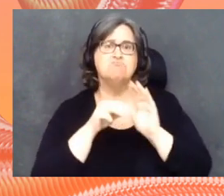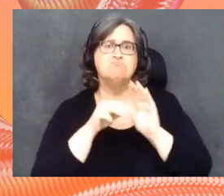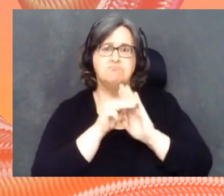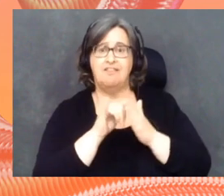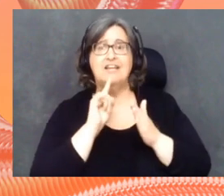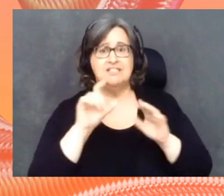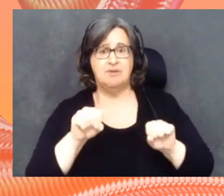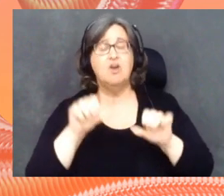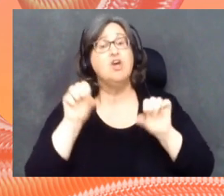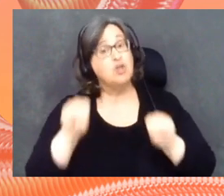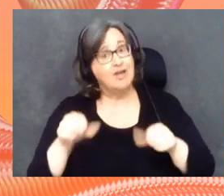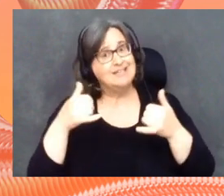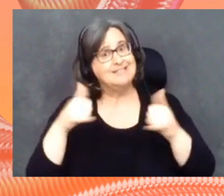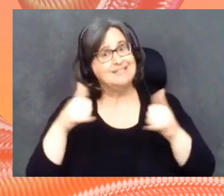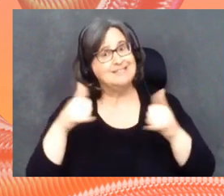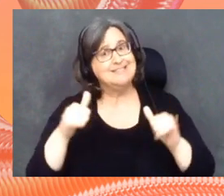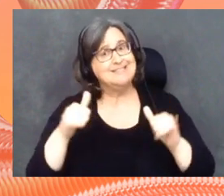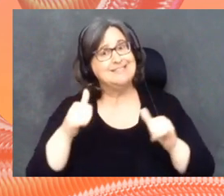be safe and connected.